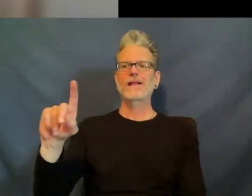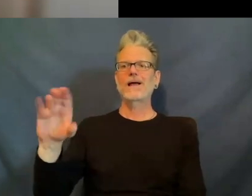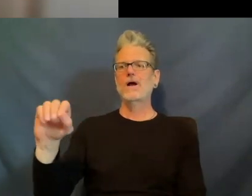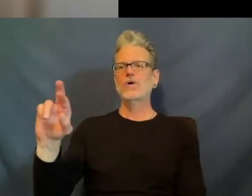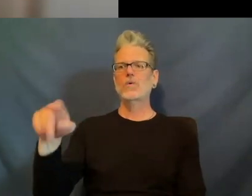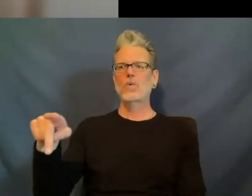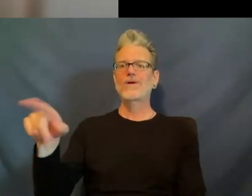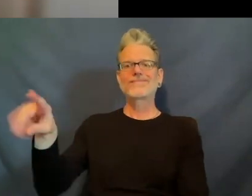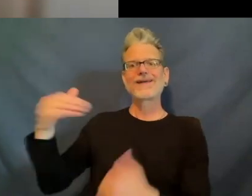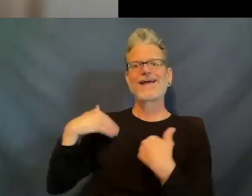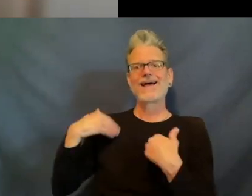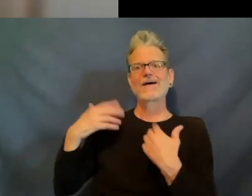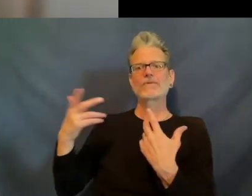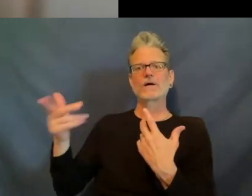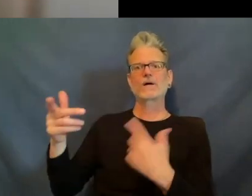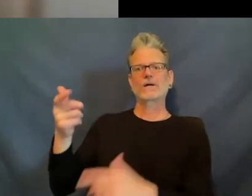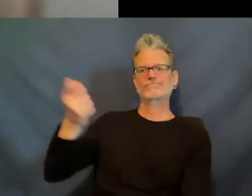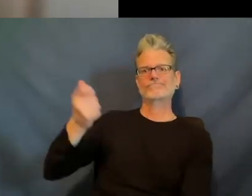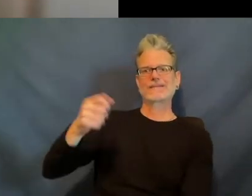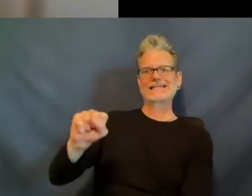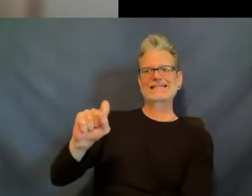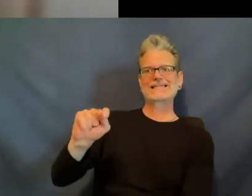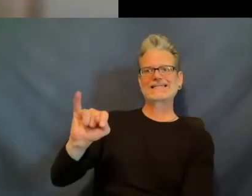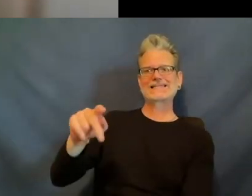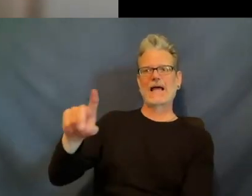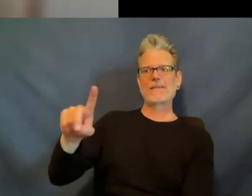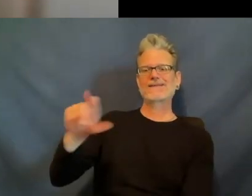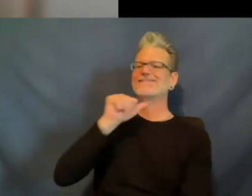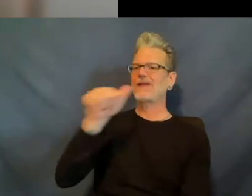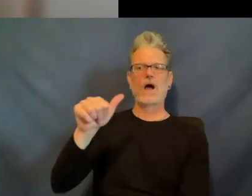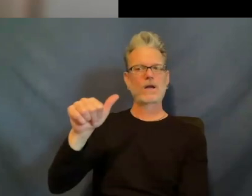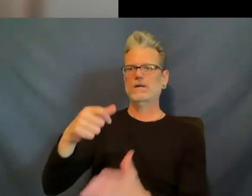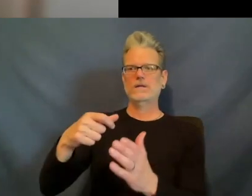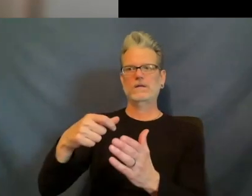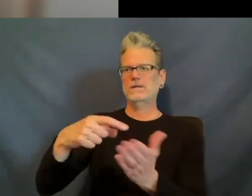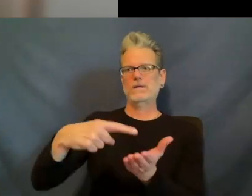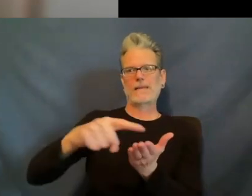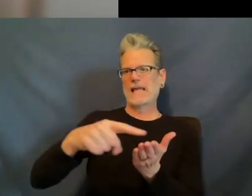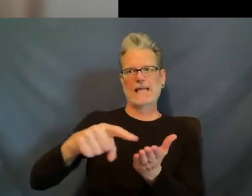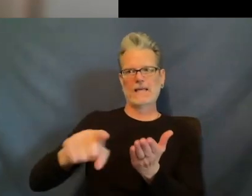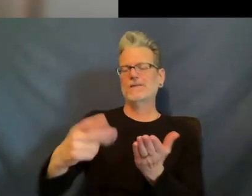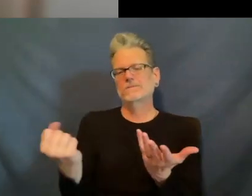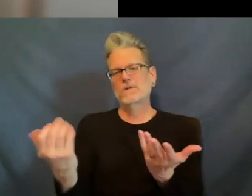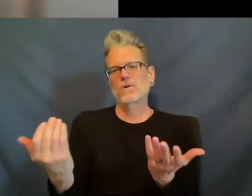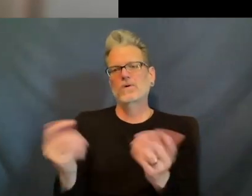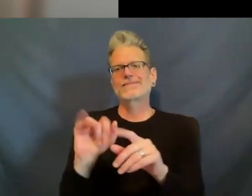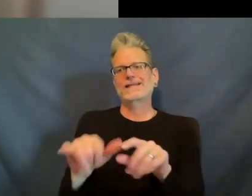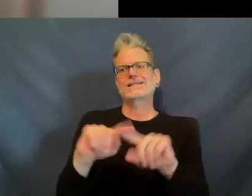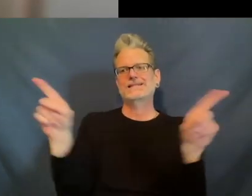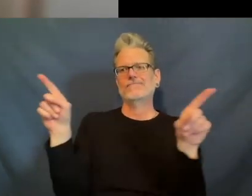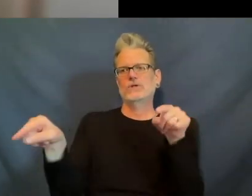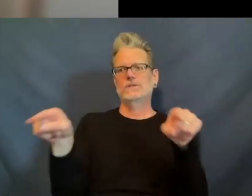a full wage rate. And with that, the difference between their stipend and that wage rate